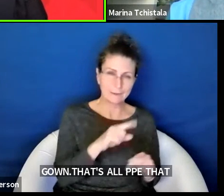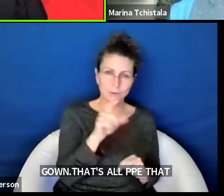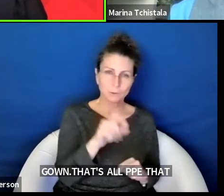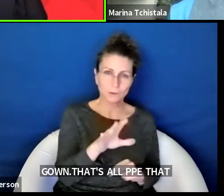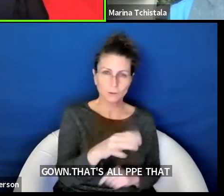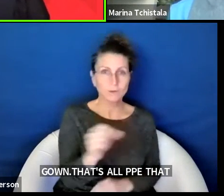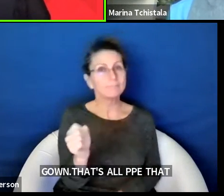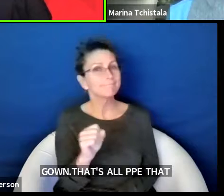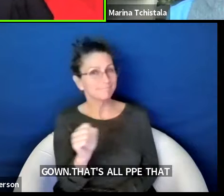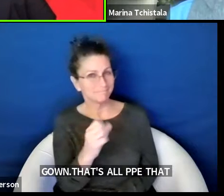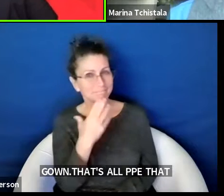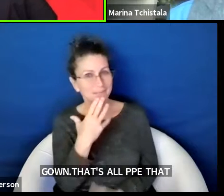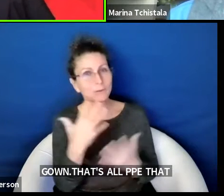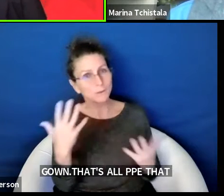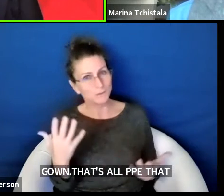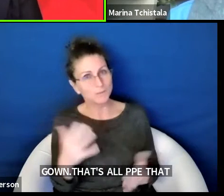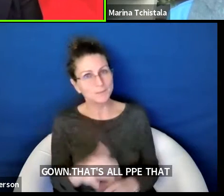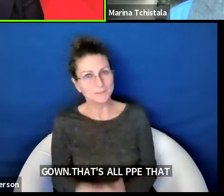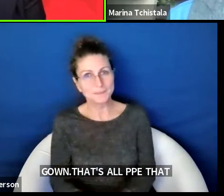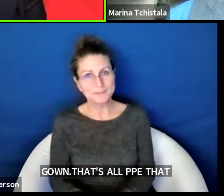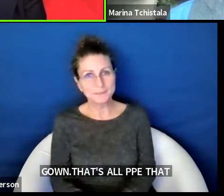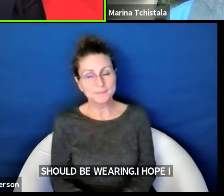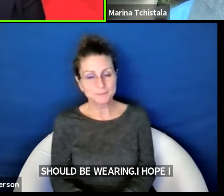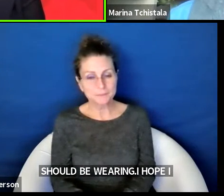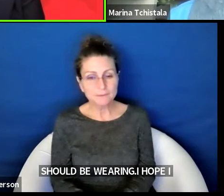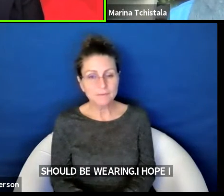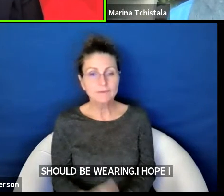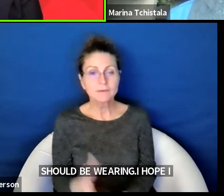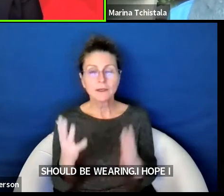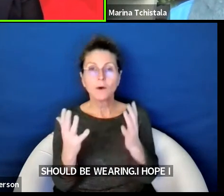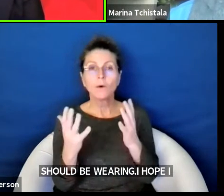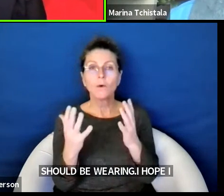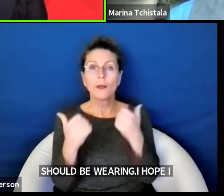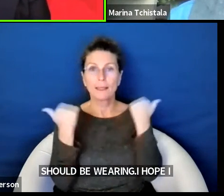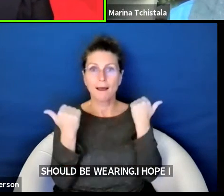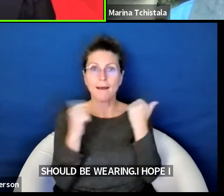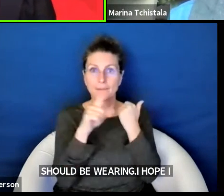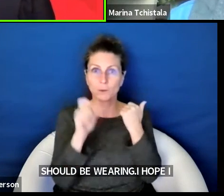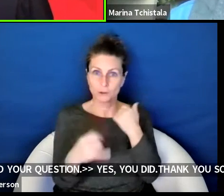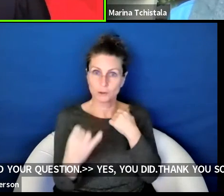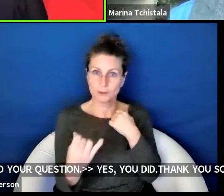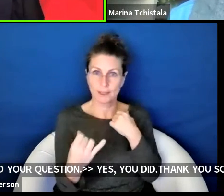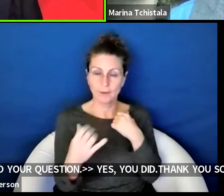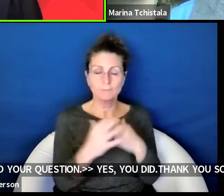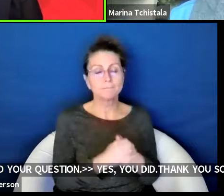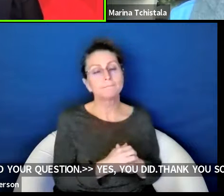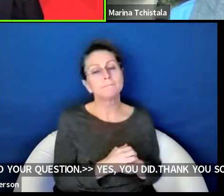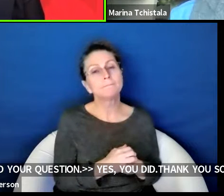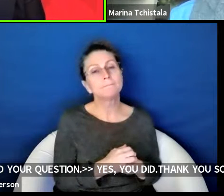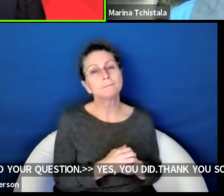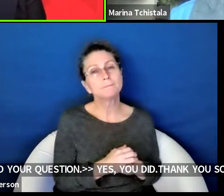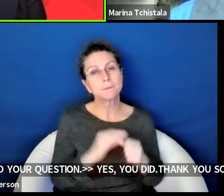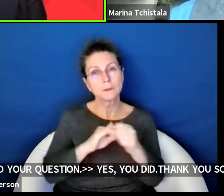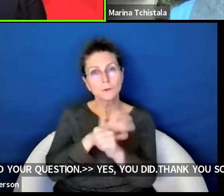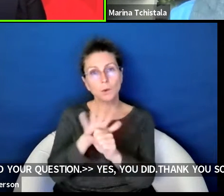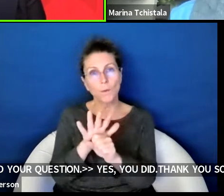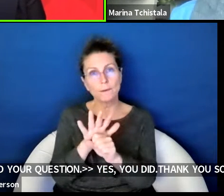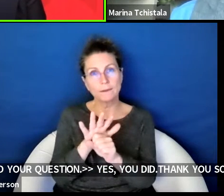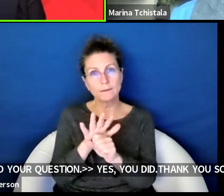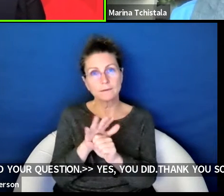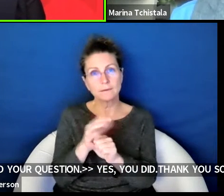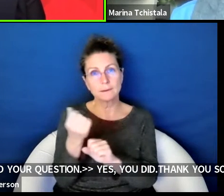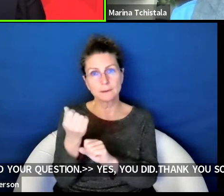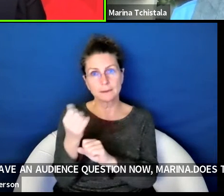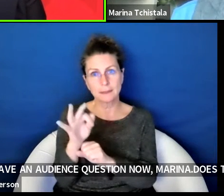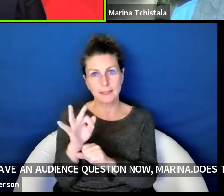Yes, you did. Thank you so much. We have an audience question now, Marina. Does the COVID Alert app